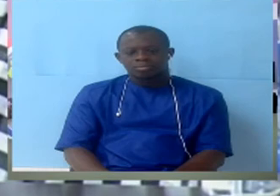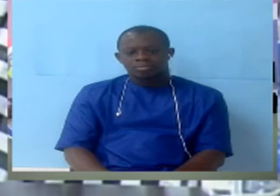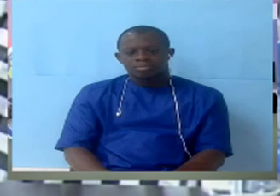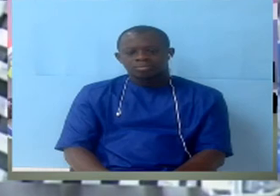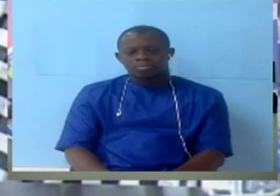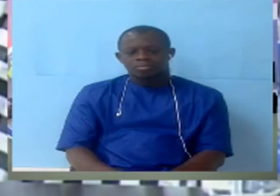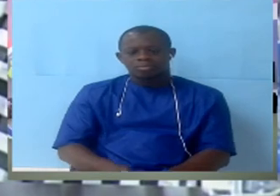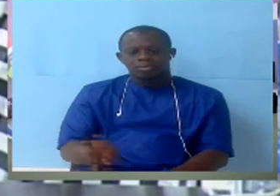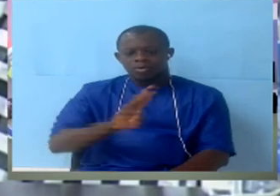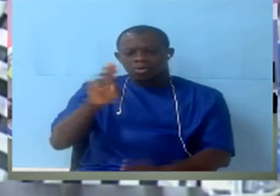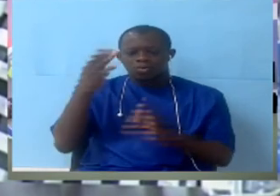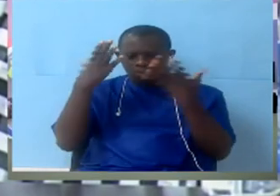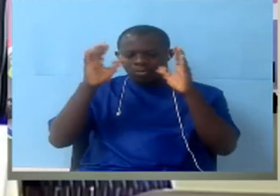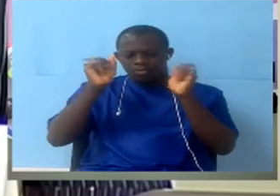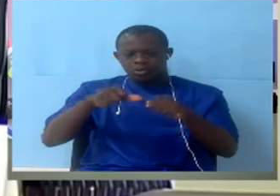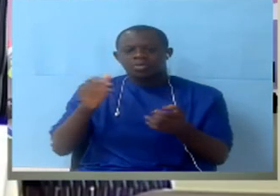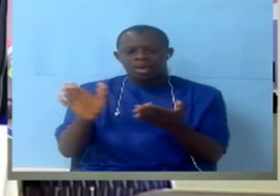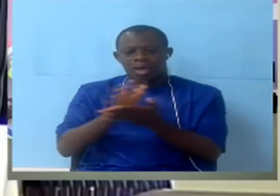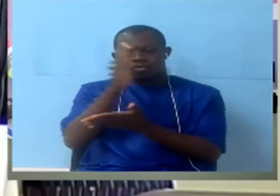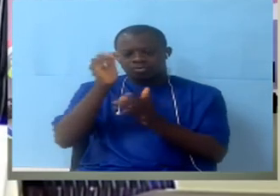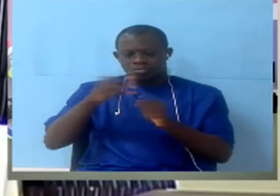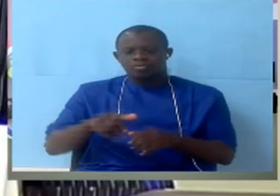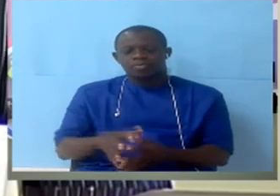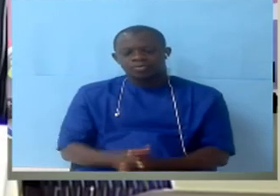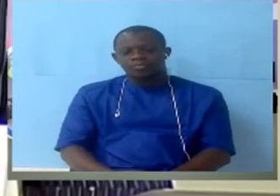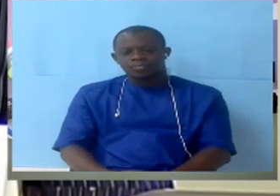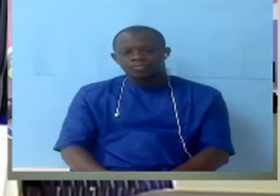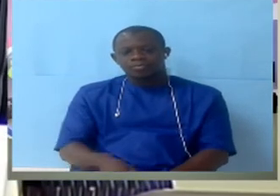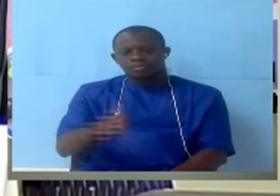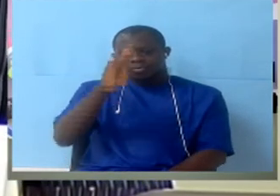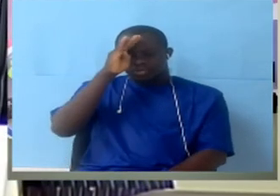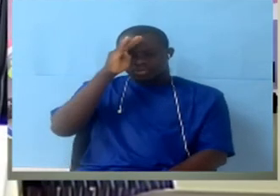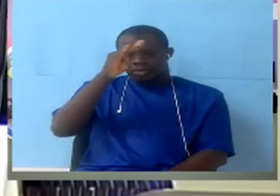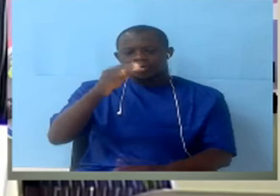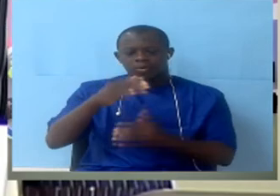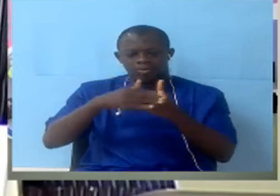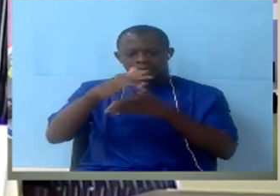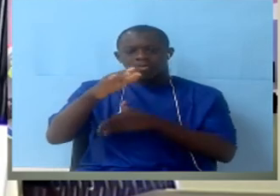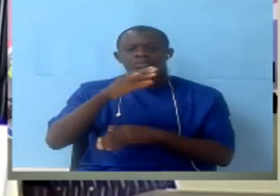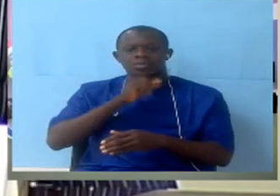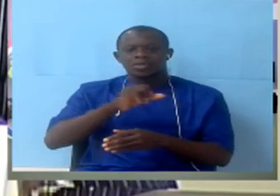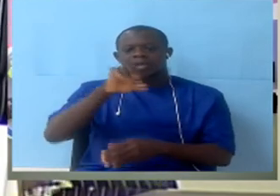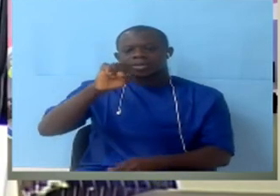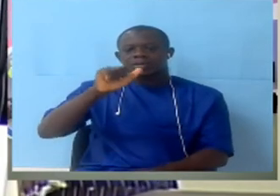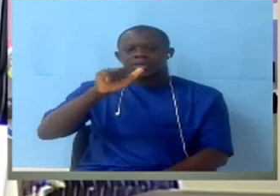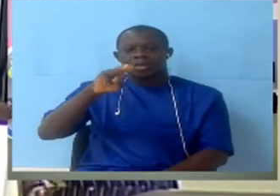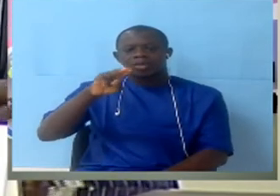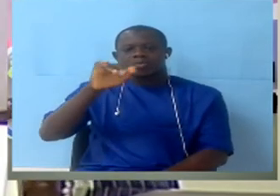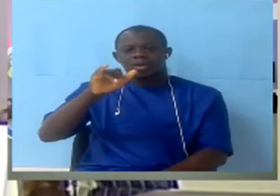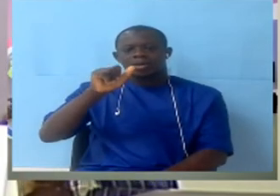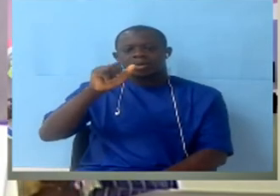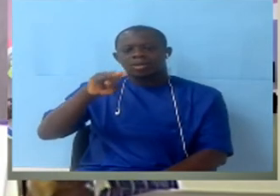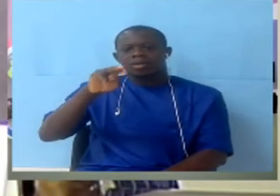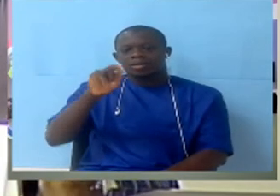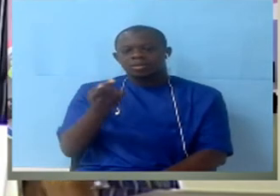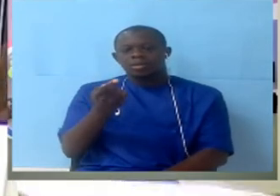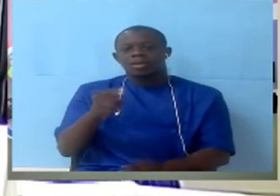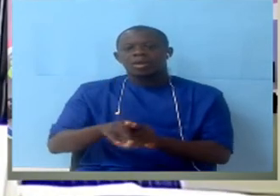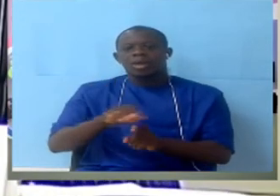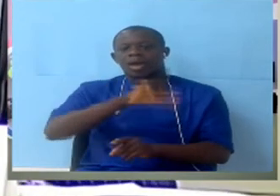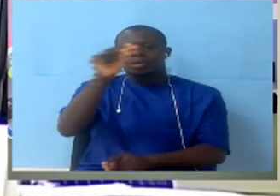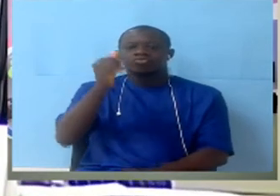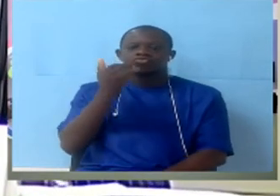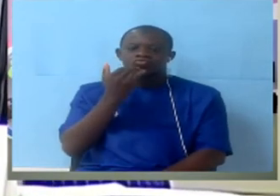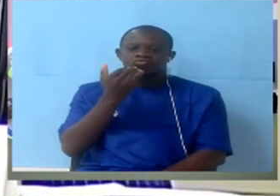There is no problem. I can take it out. Thank you very much, Mr. Sanyang. Inumbarabaga. I'm sorry for